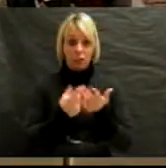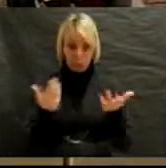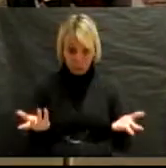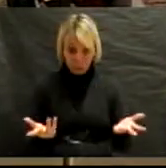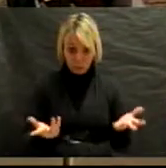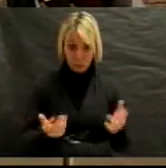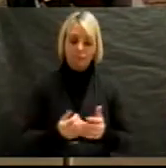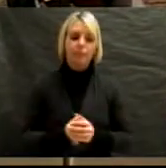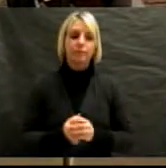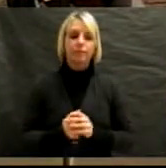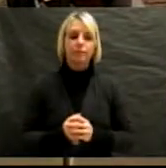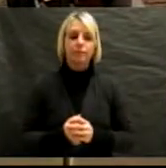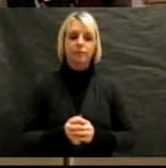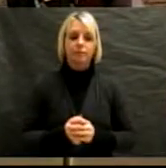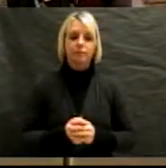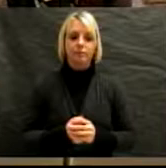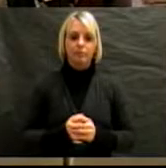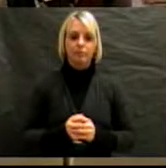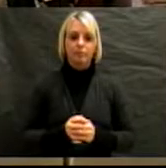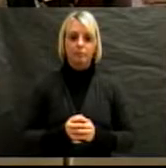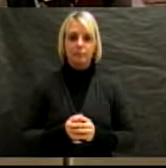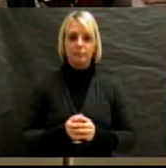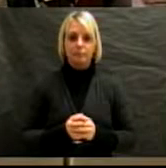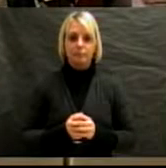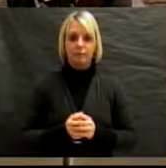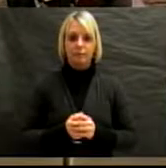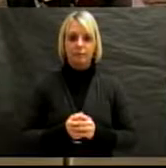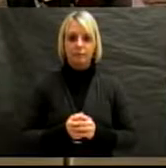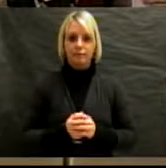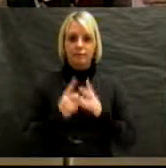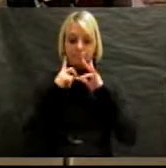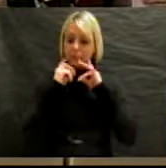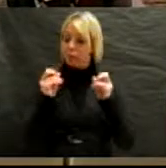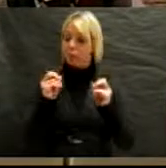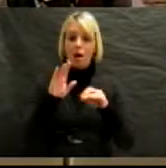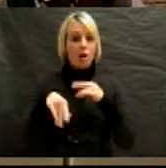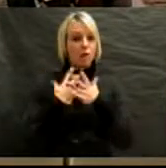Hearing none, all those in favor signify by saying aye. Aye. Opposed, same sign.